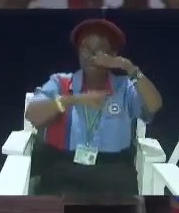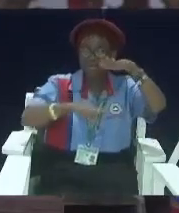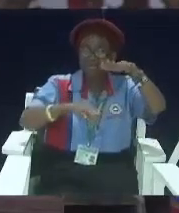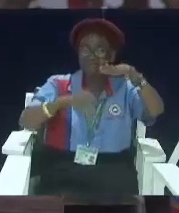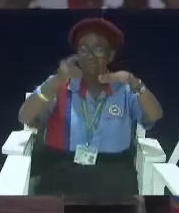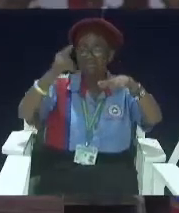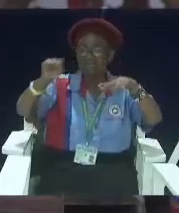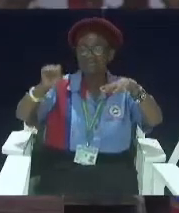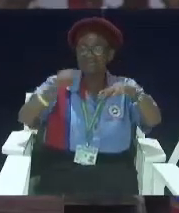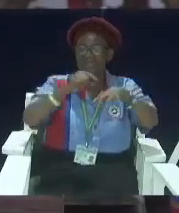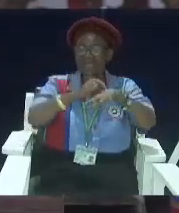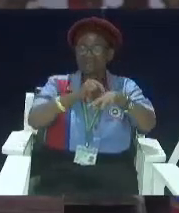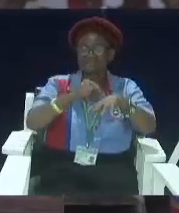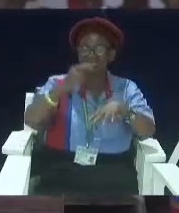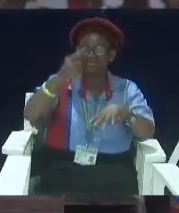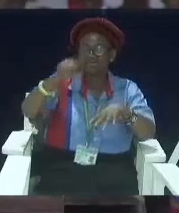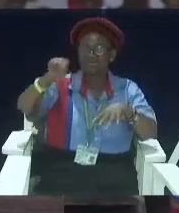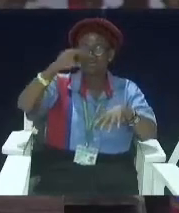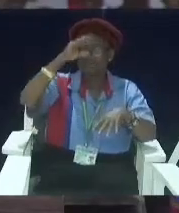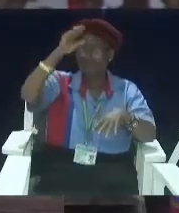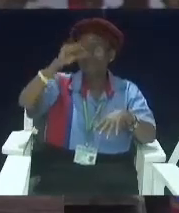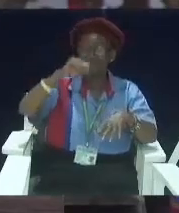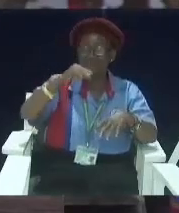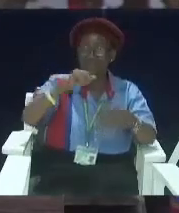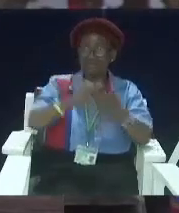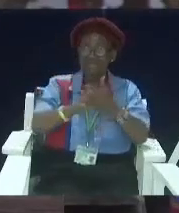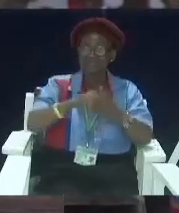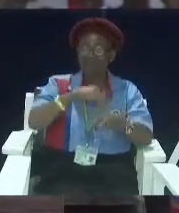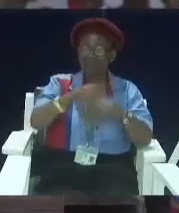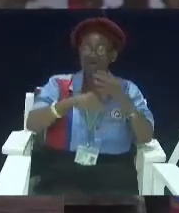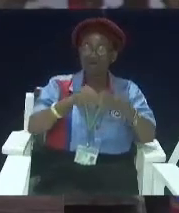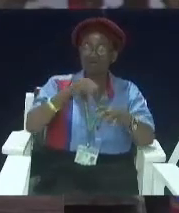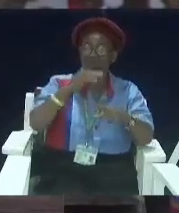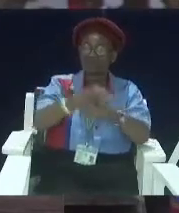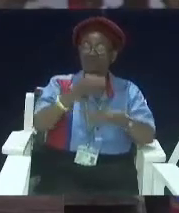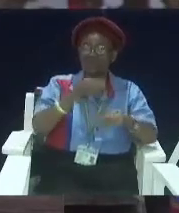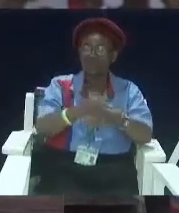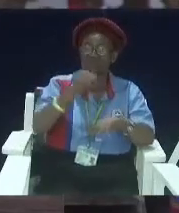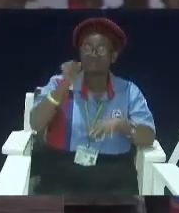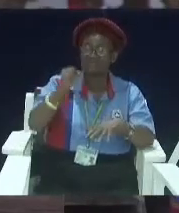a man that all forces are working against,